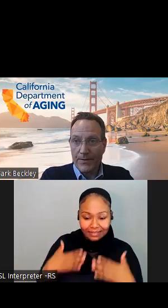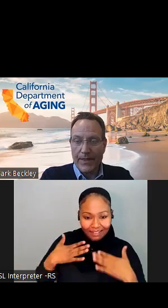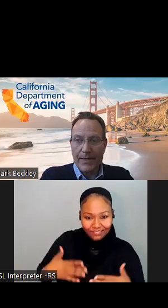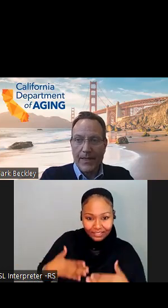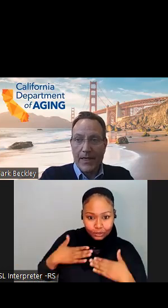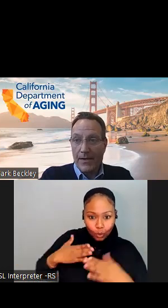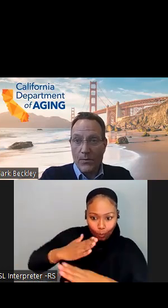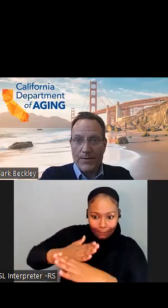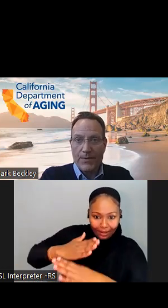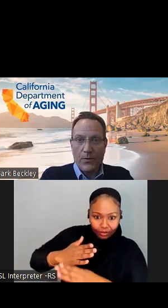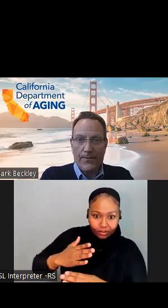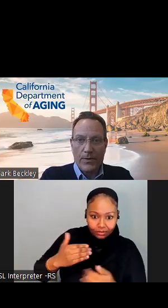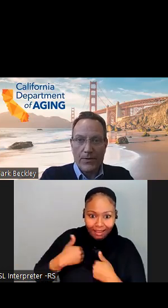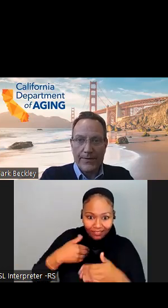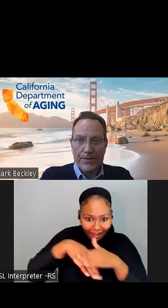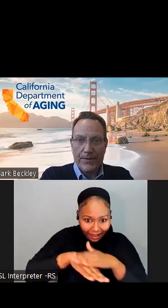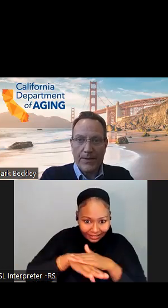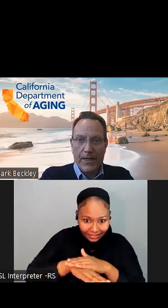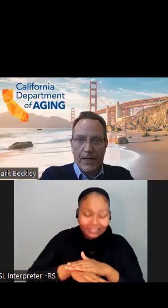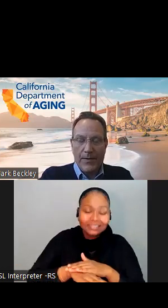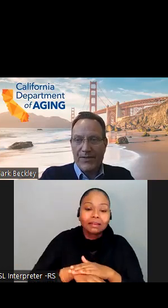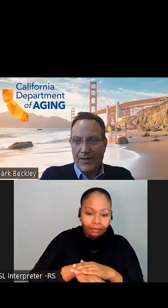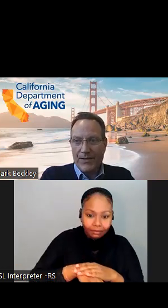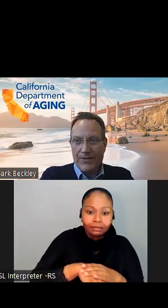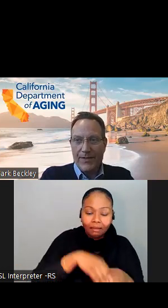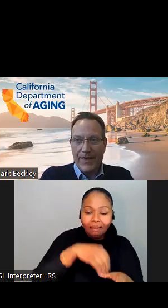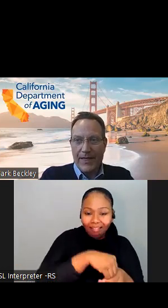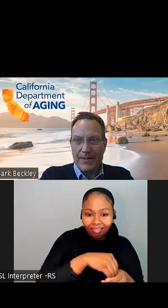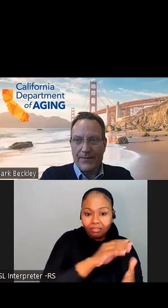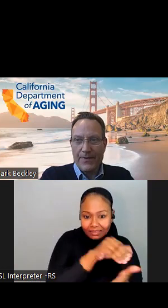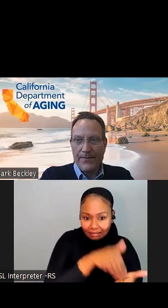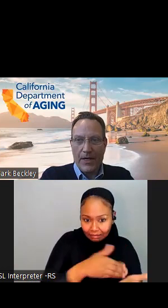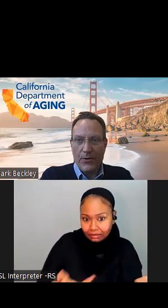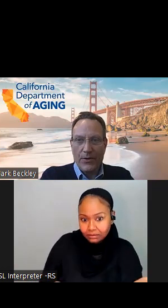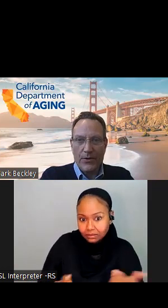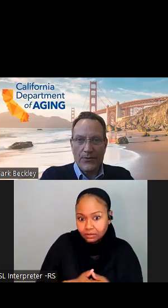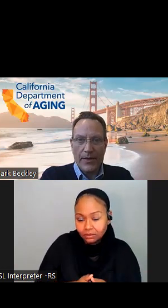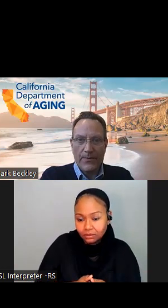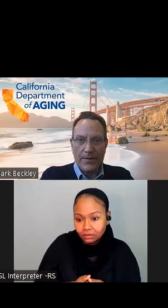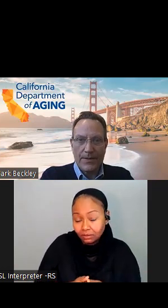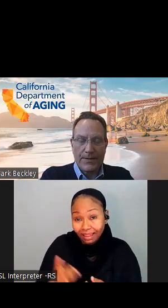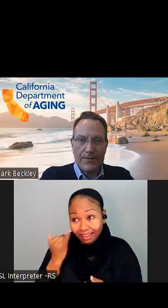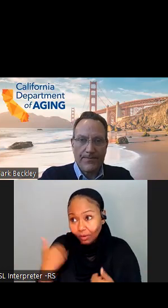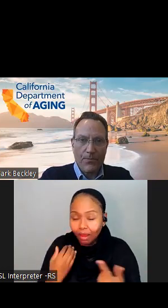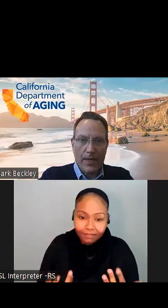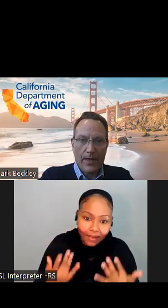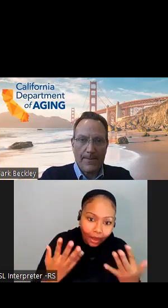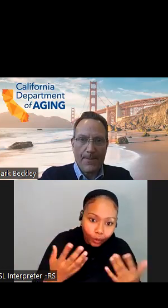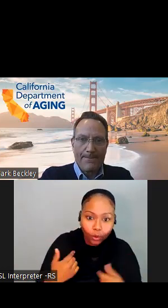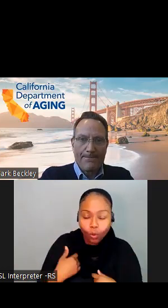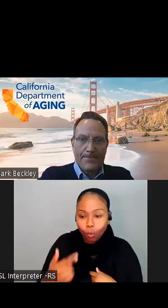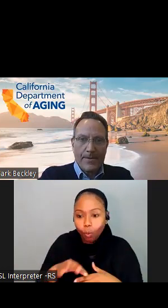a facility for services, such as in the cases of a fire or an earthquake, for instance.